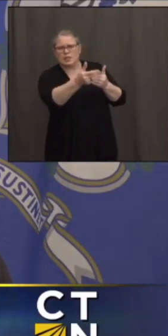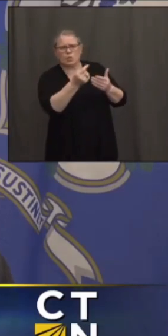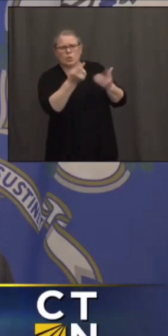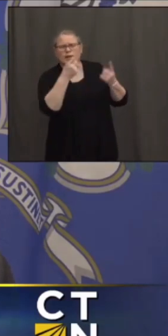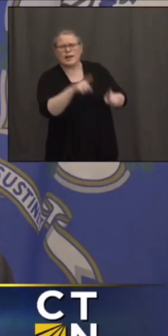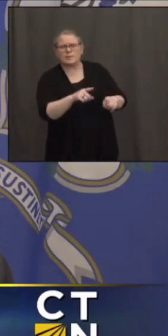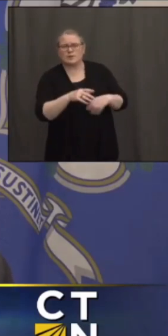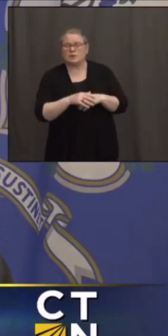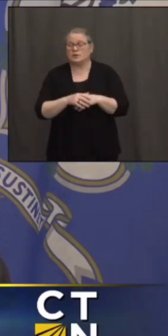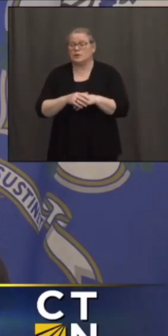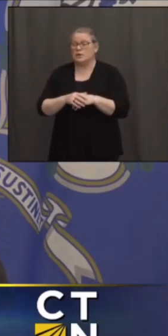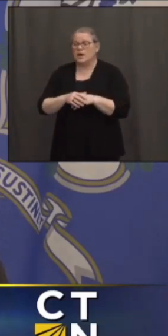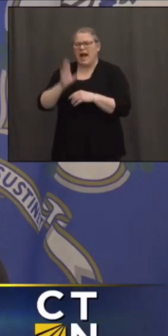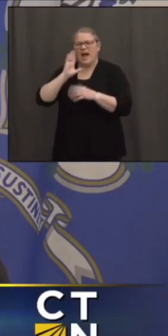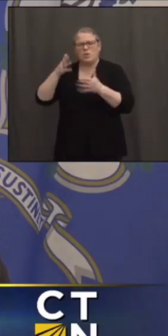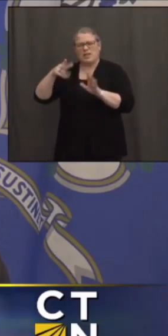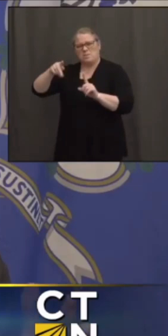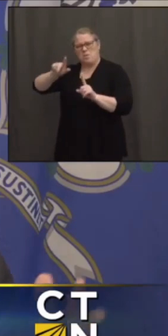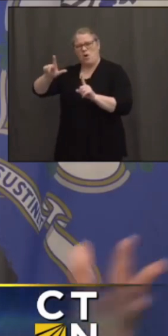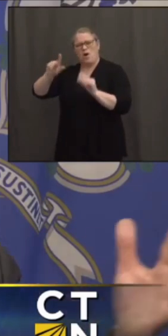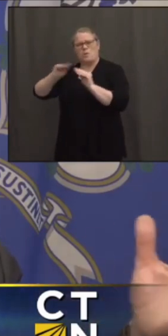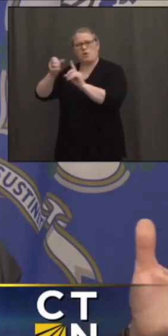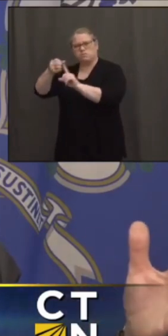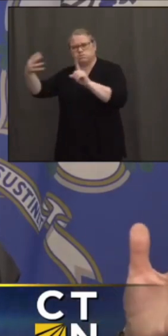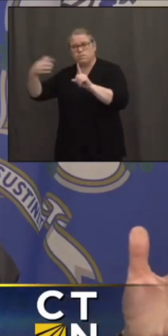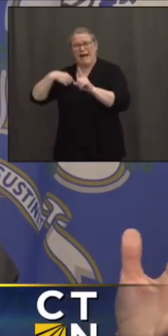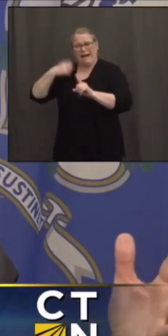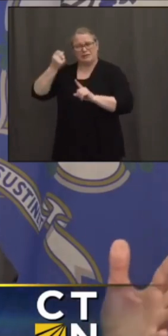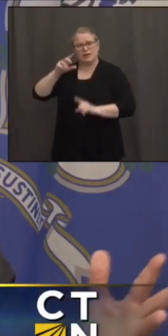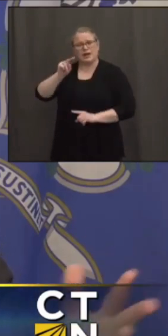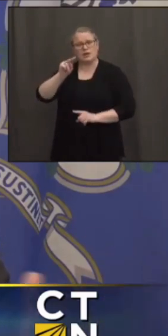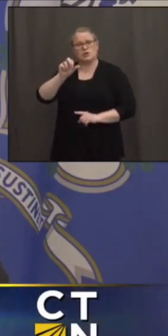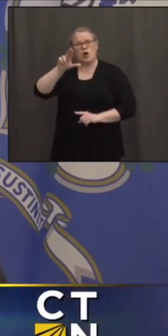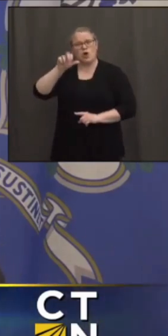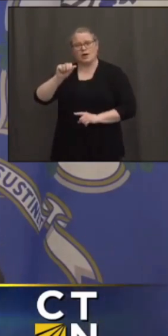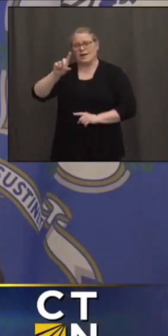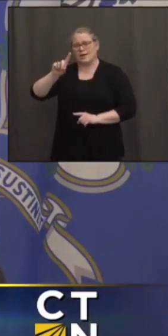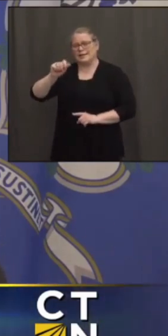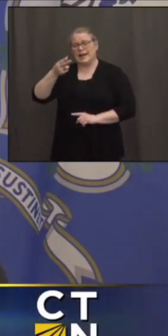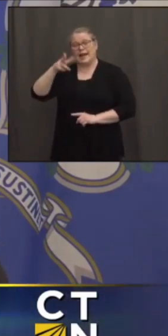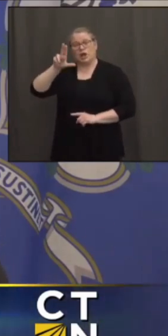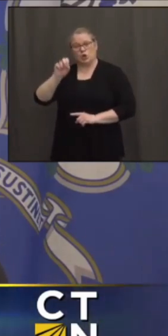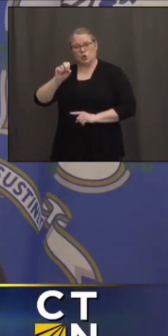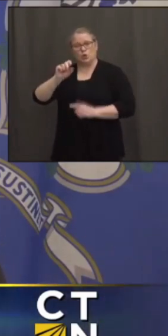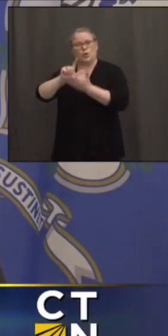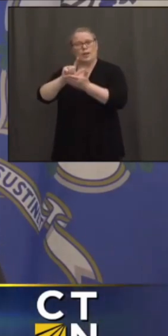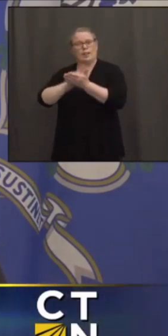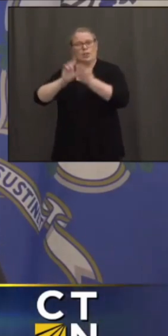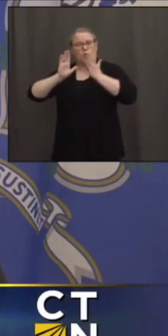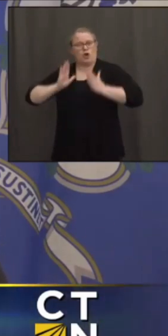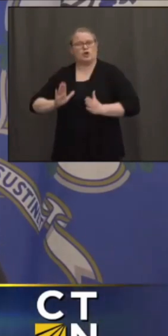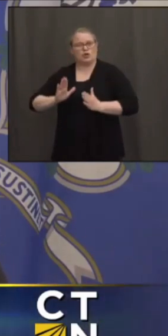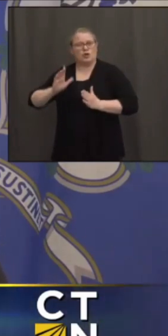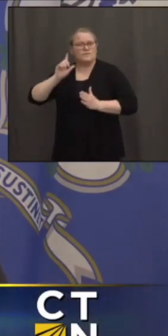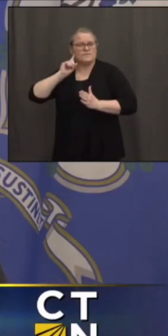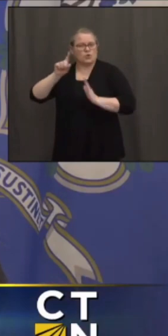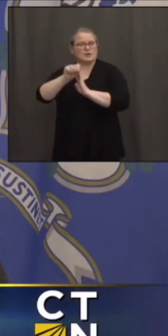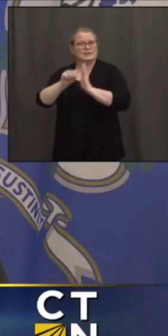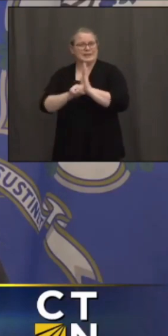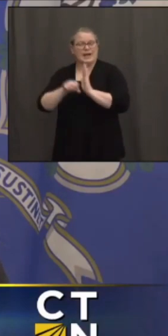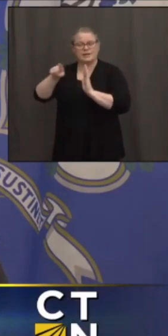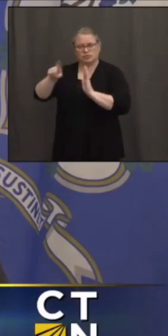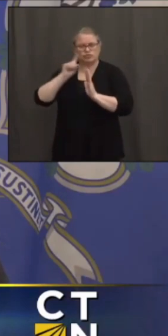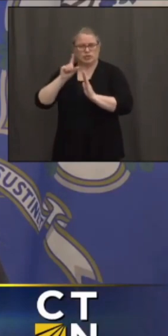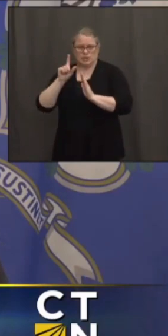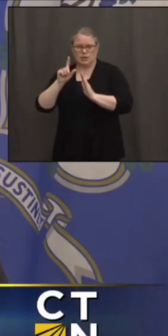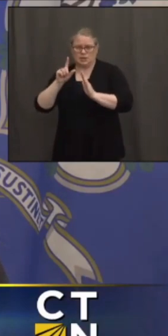view. And she's working through legal counsel on both sides of the aisle, and they'll probably come back to us in the next couple of weeks,